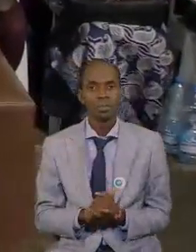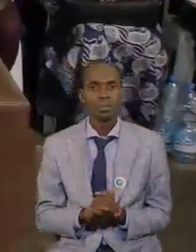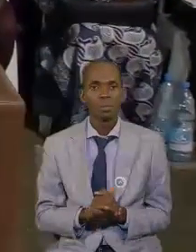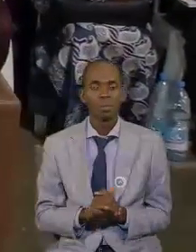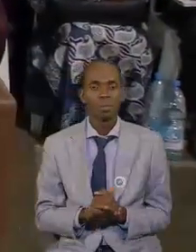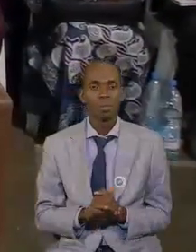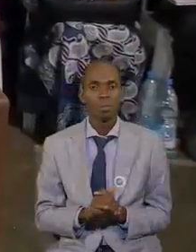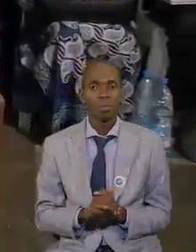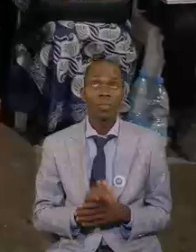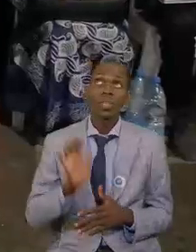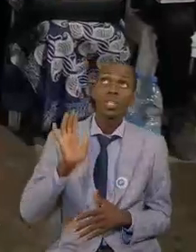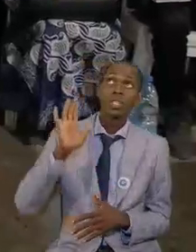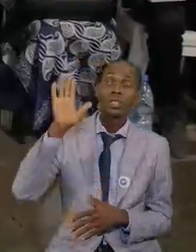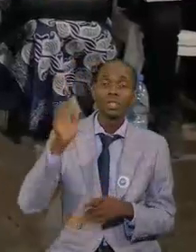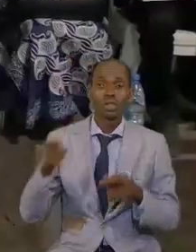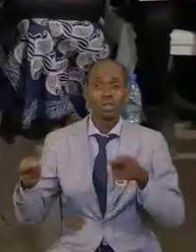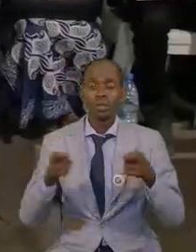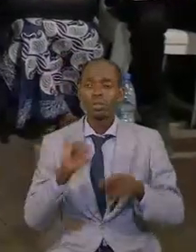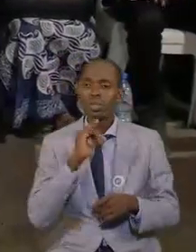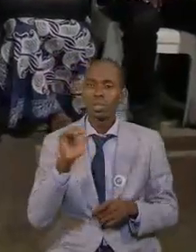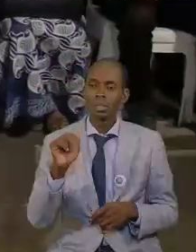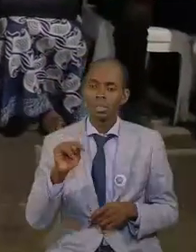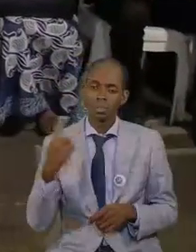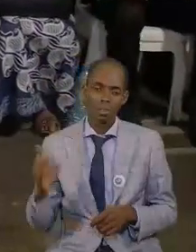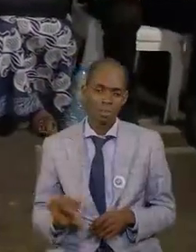His dominion is an everlasting dominion